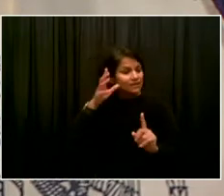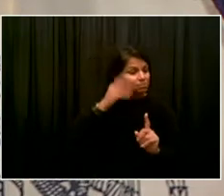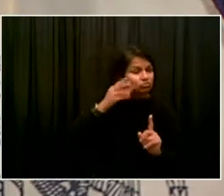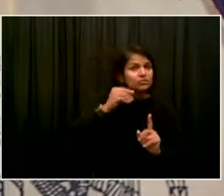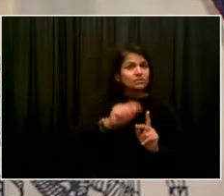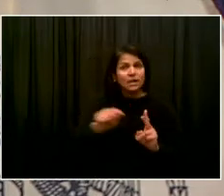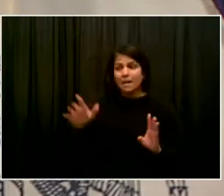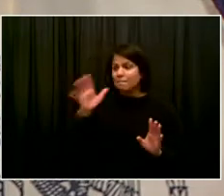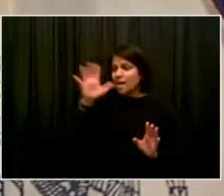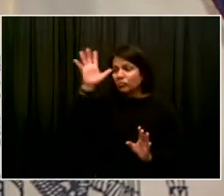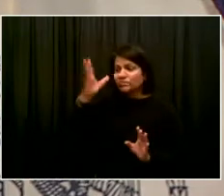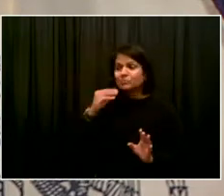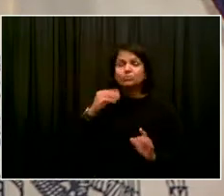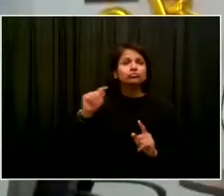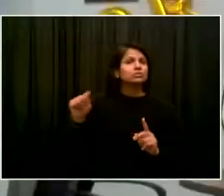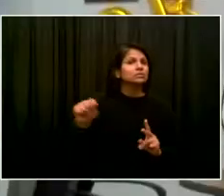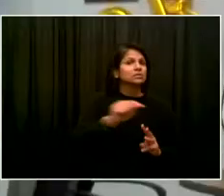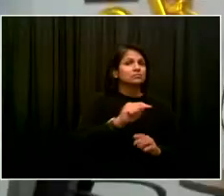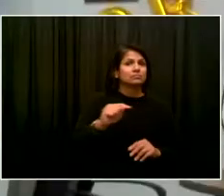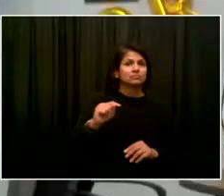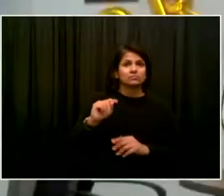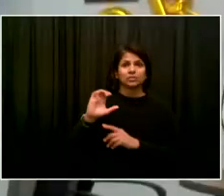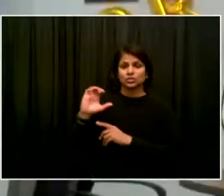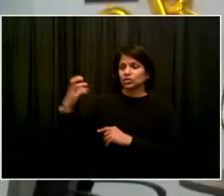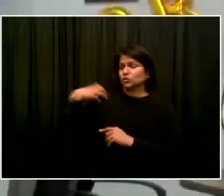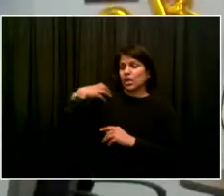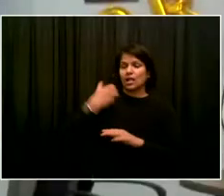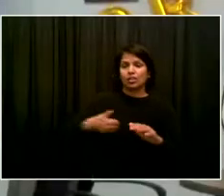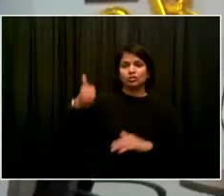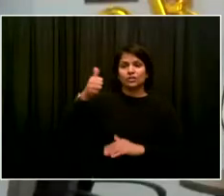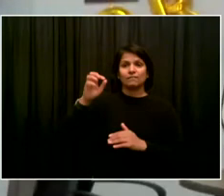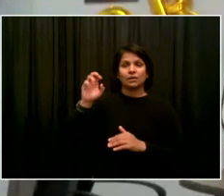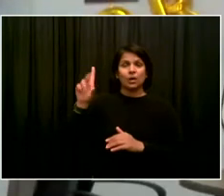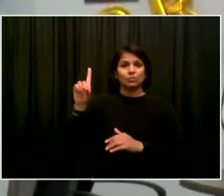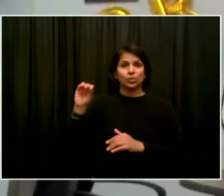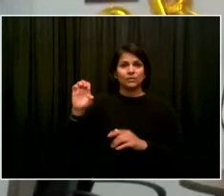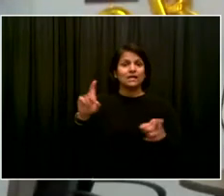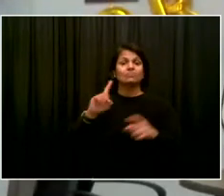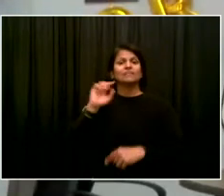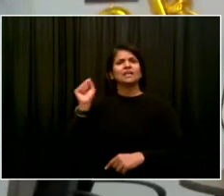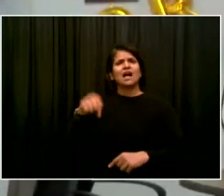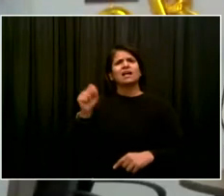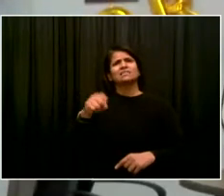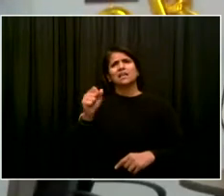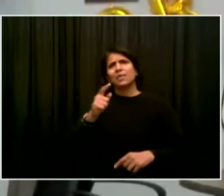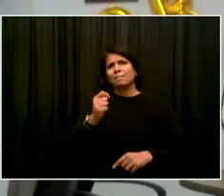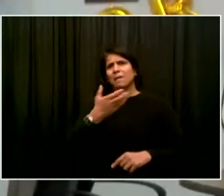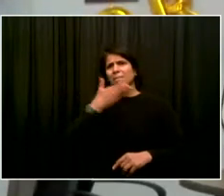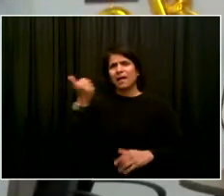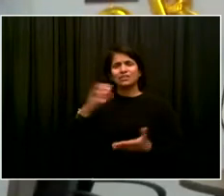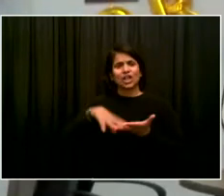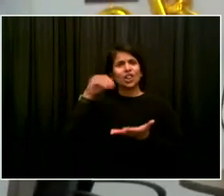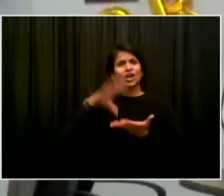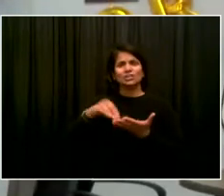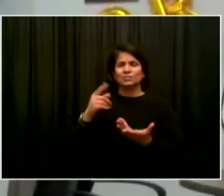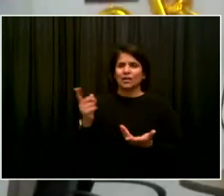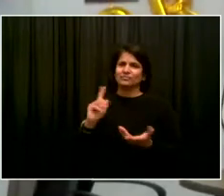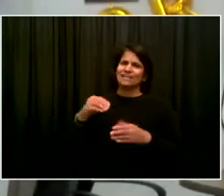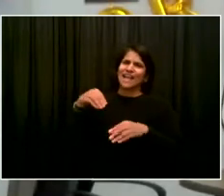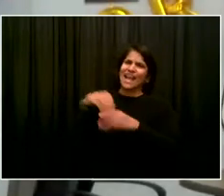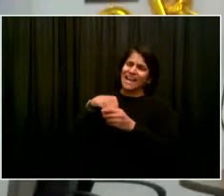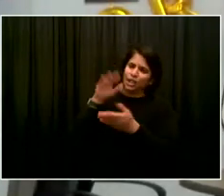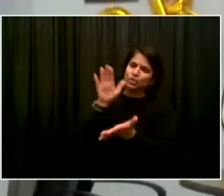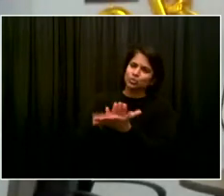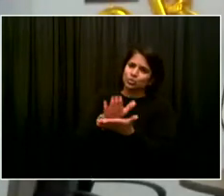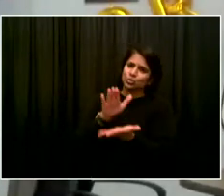Absolutely. I mean, we've said and we've known all along that the best learning happens in person between students and teachers. Having great partners like